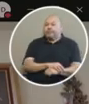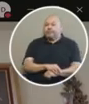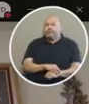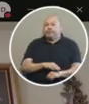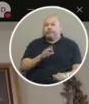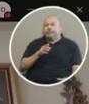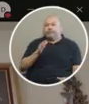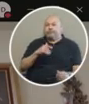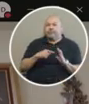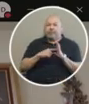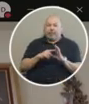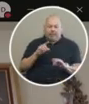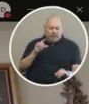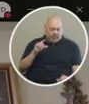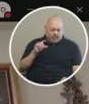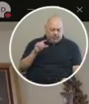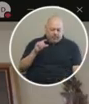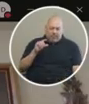Vanello.